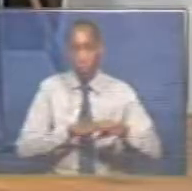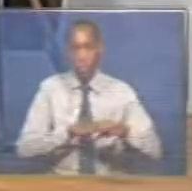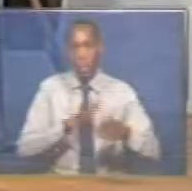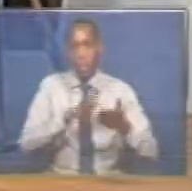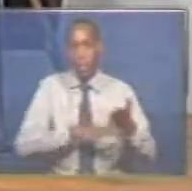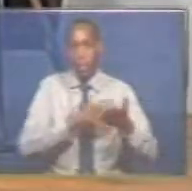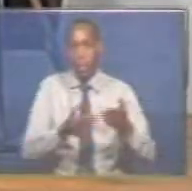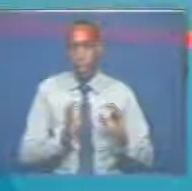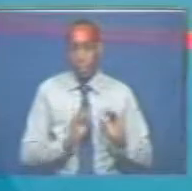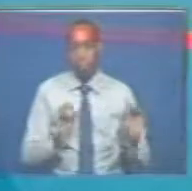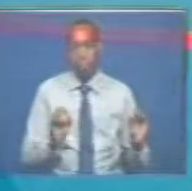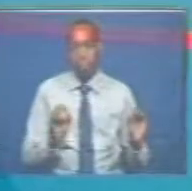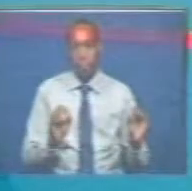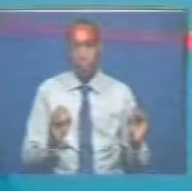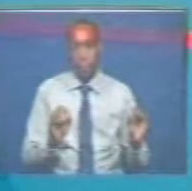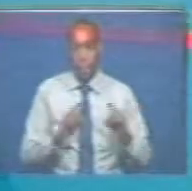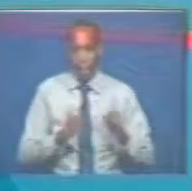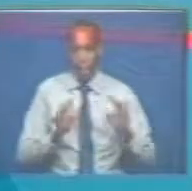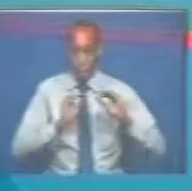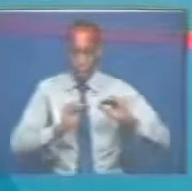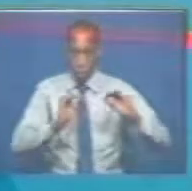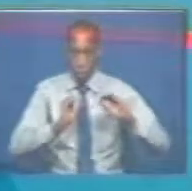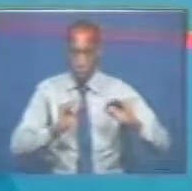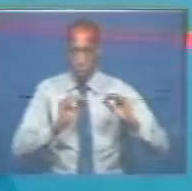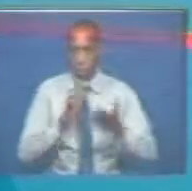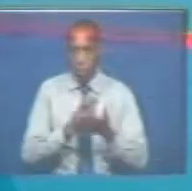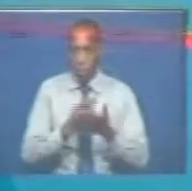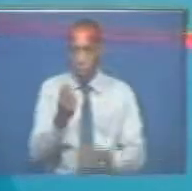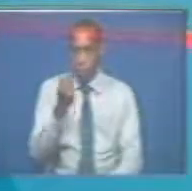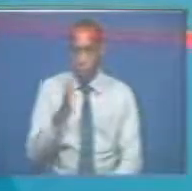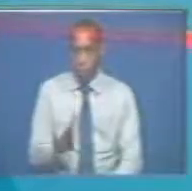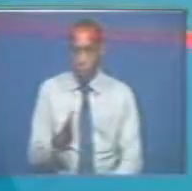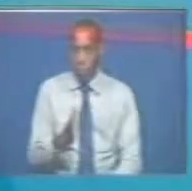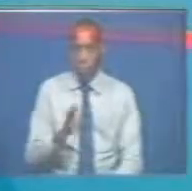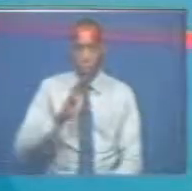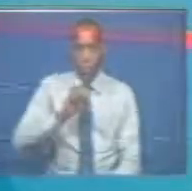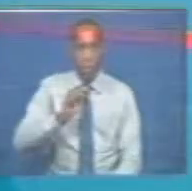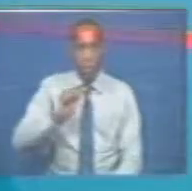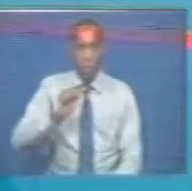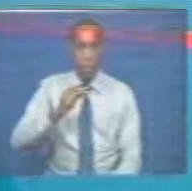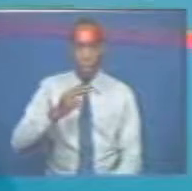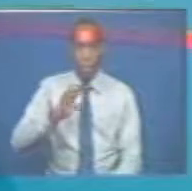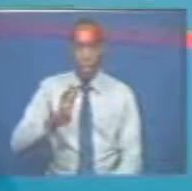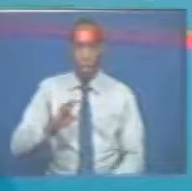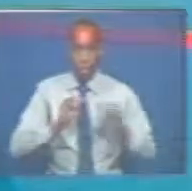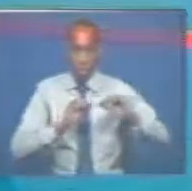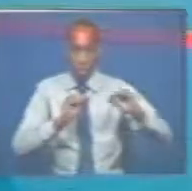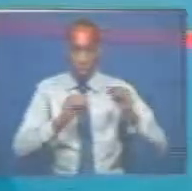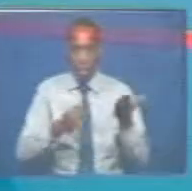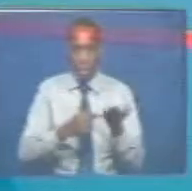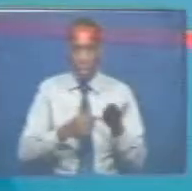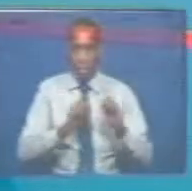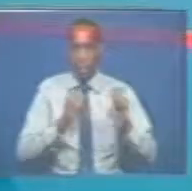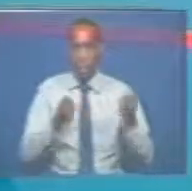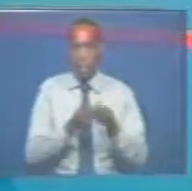structures. But as a coach, yes, of course, for the viewers, Matthews is actually a coach. He's in the technical bench, that is